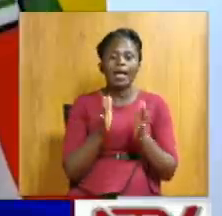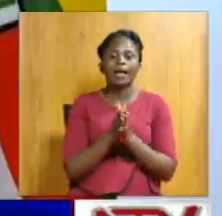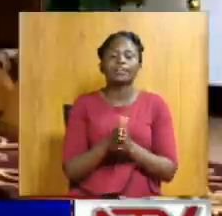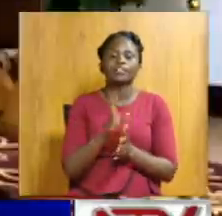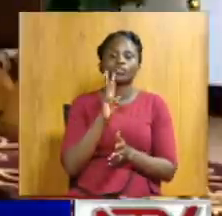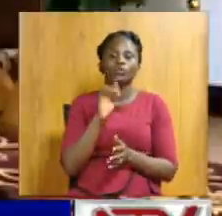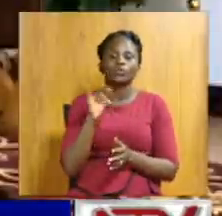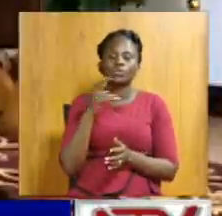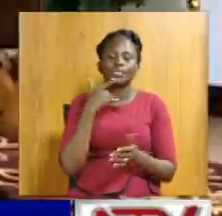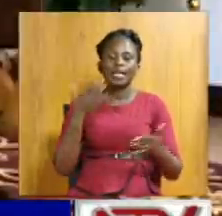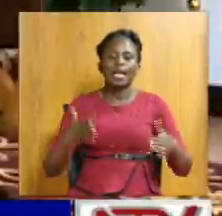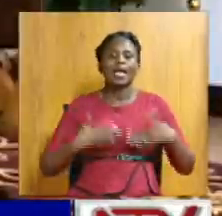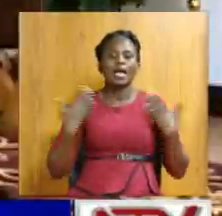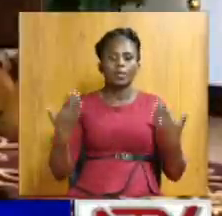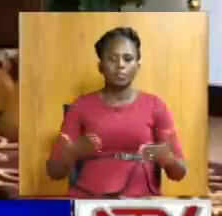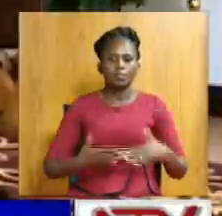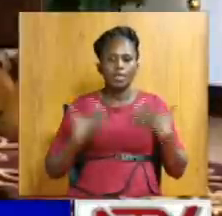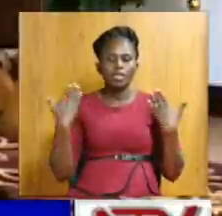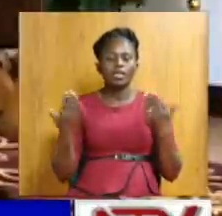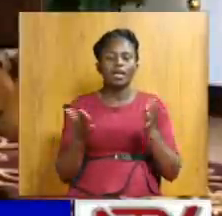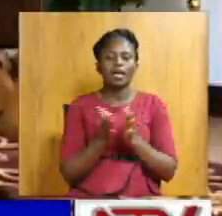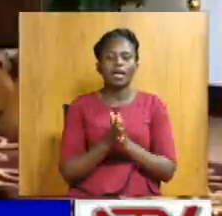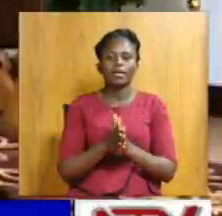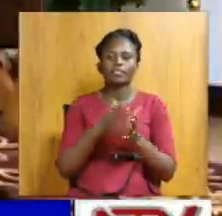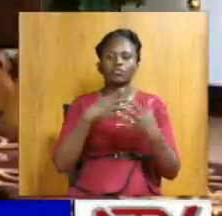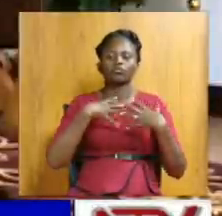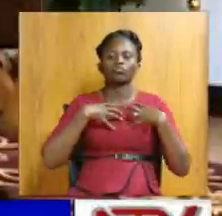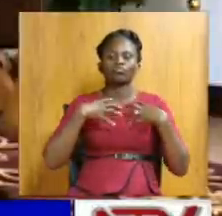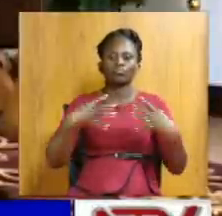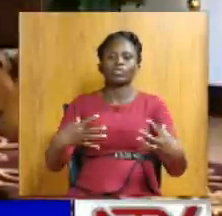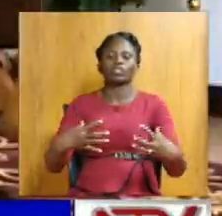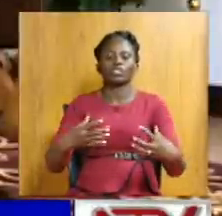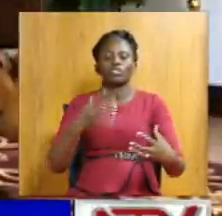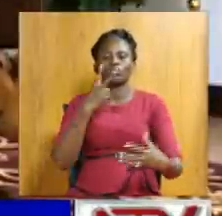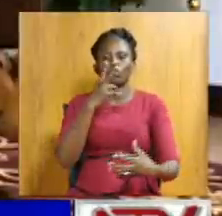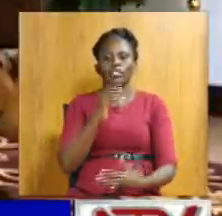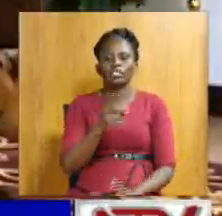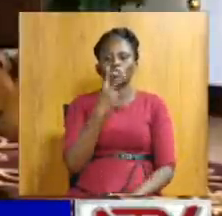a happy and prosperous 2022.